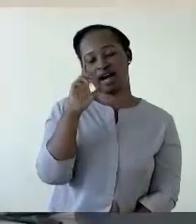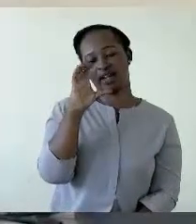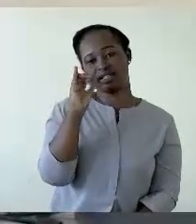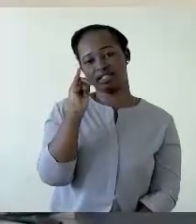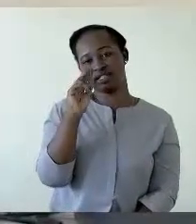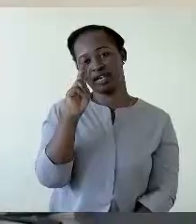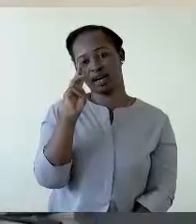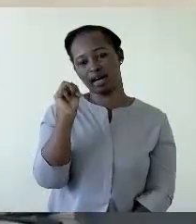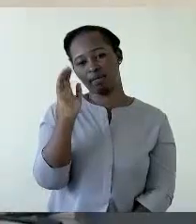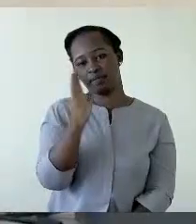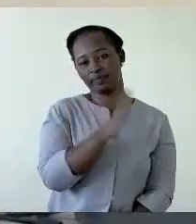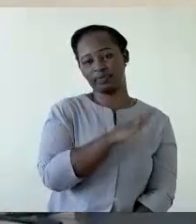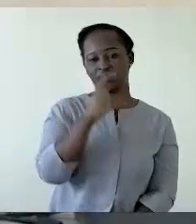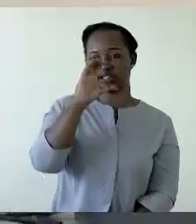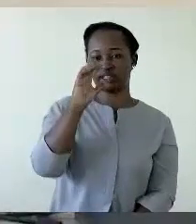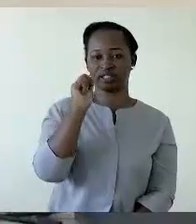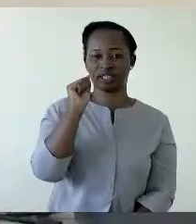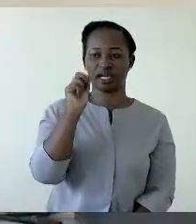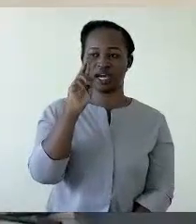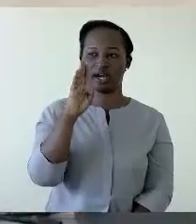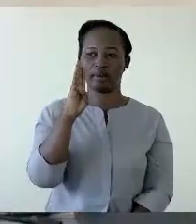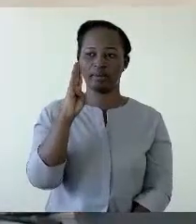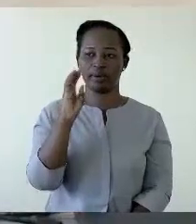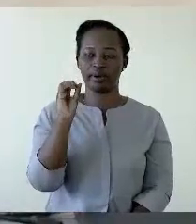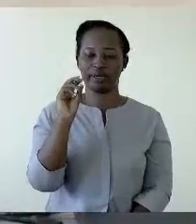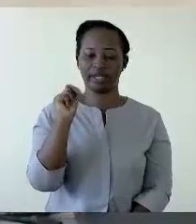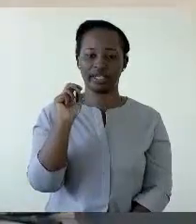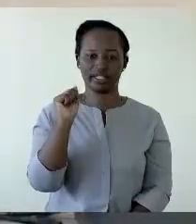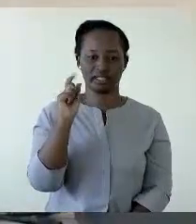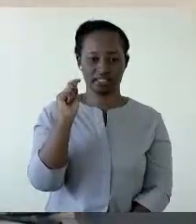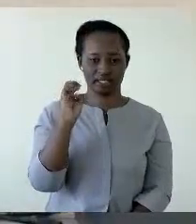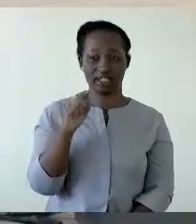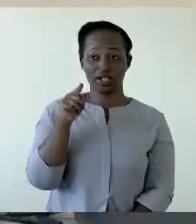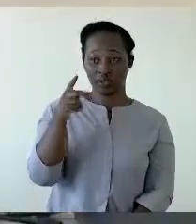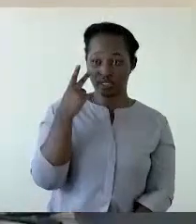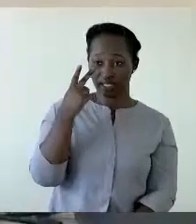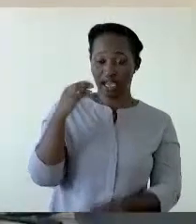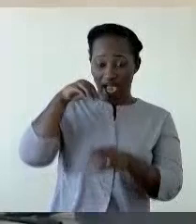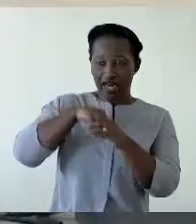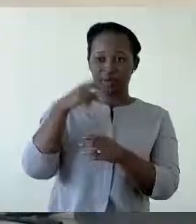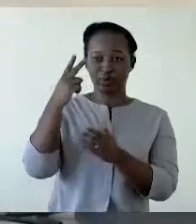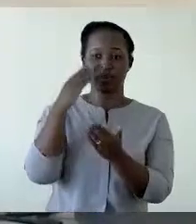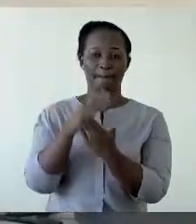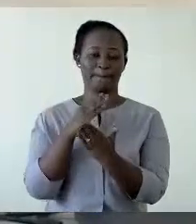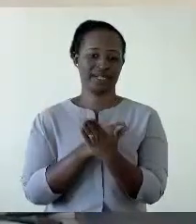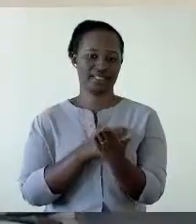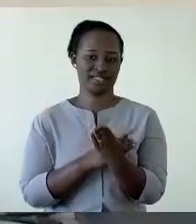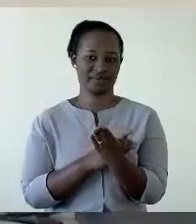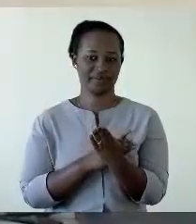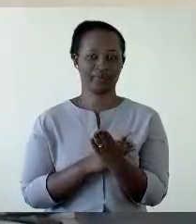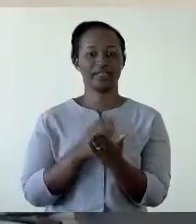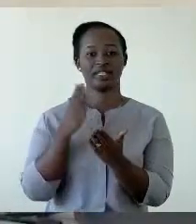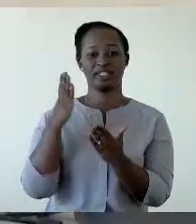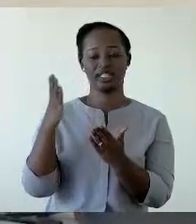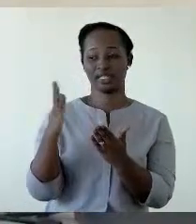one, calcium carbonate. And you can see it is composed by two parts. So this is